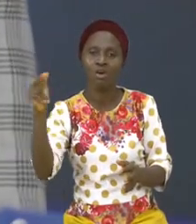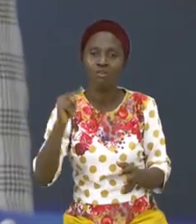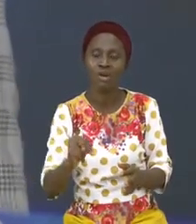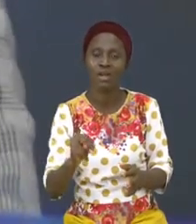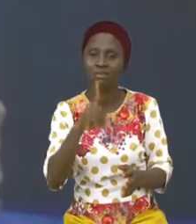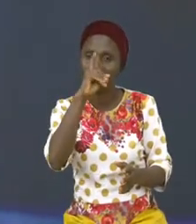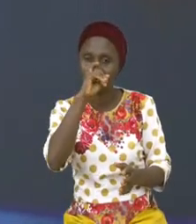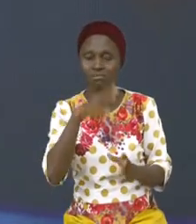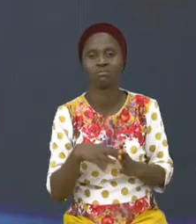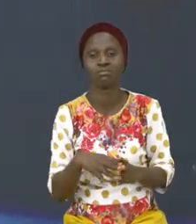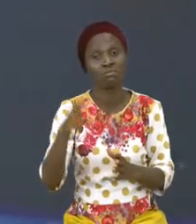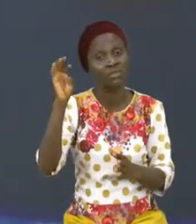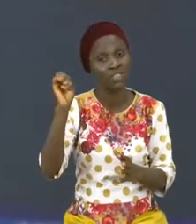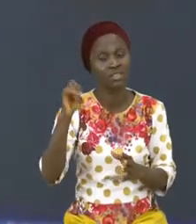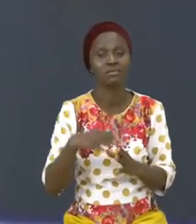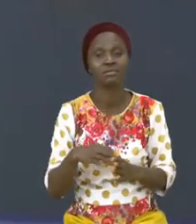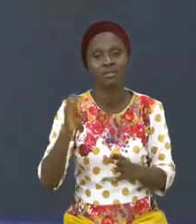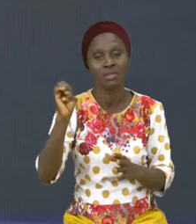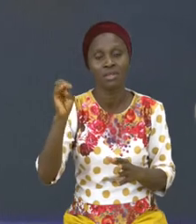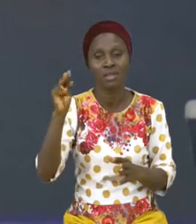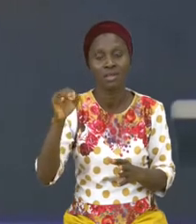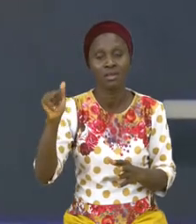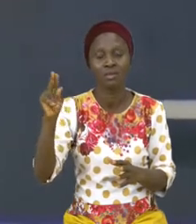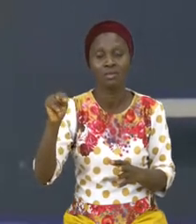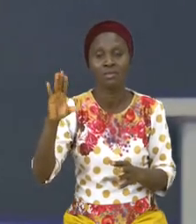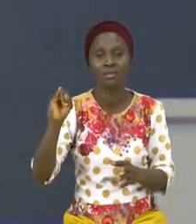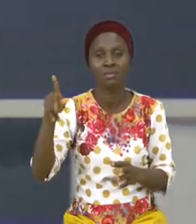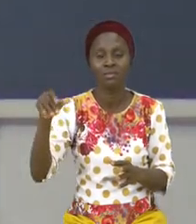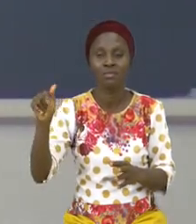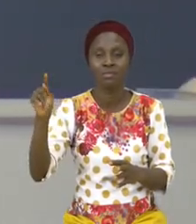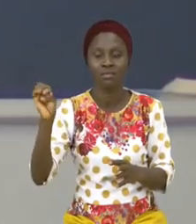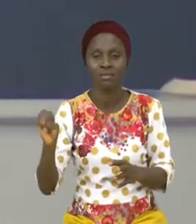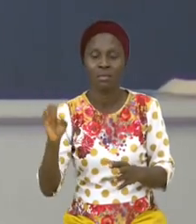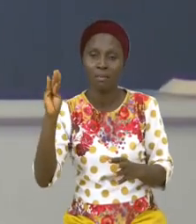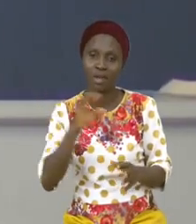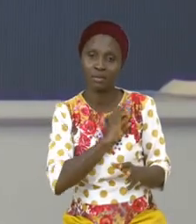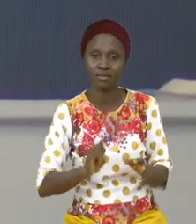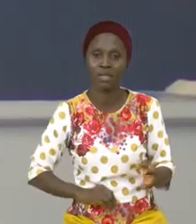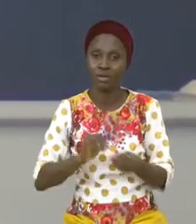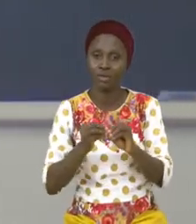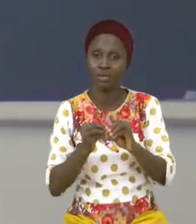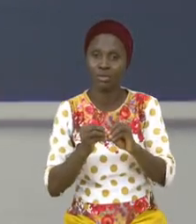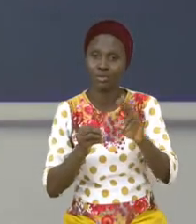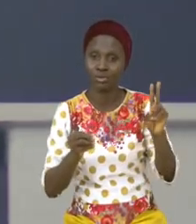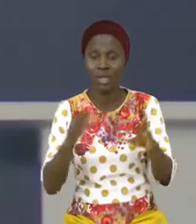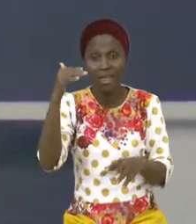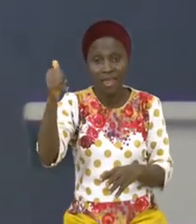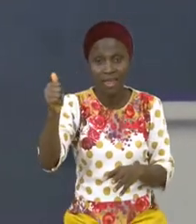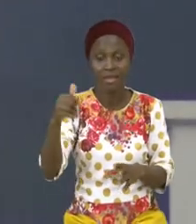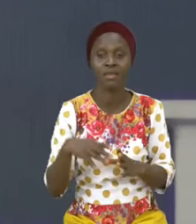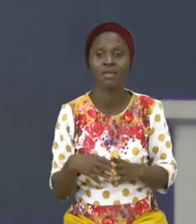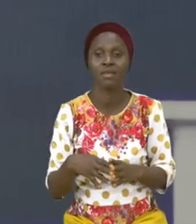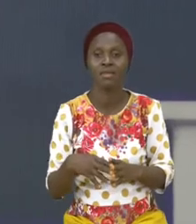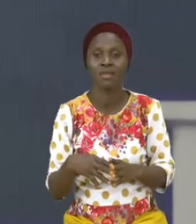he emancipated by emmanuel a it means